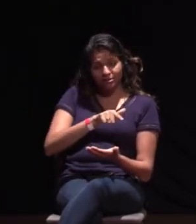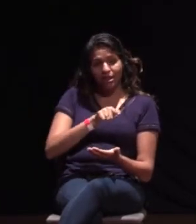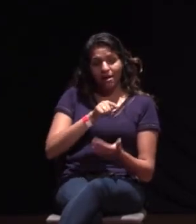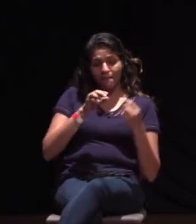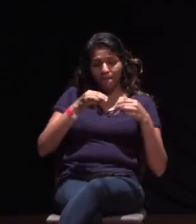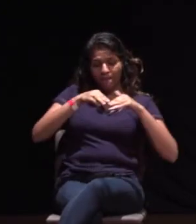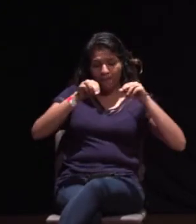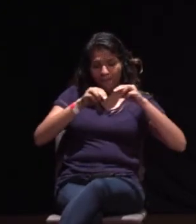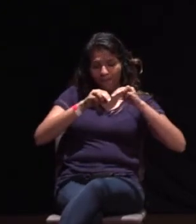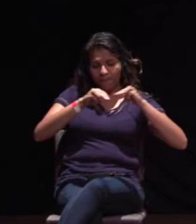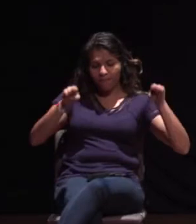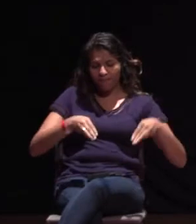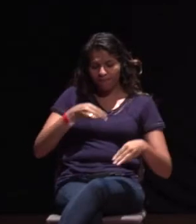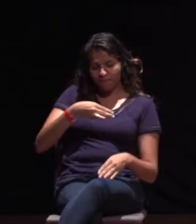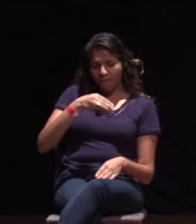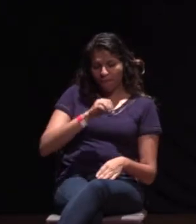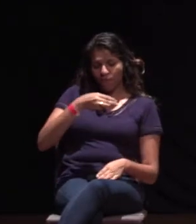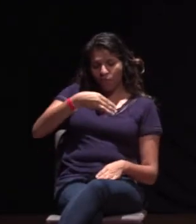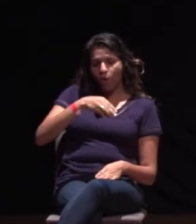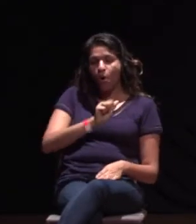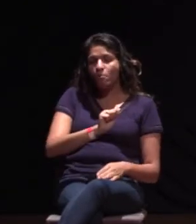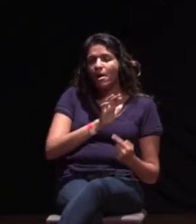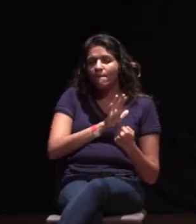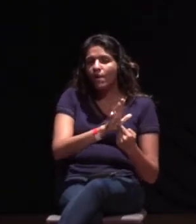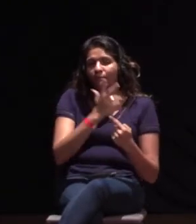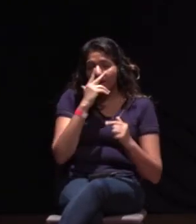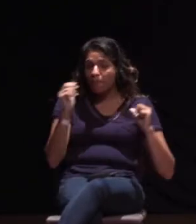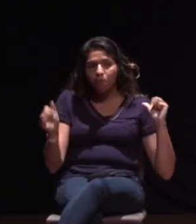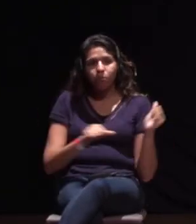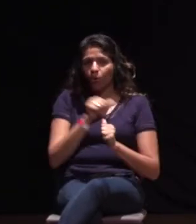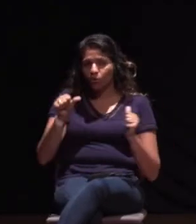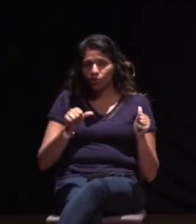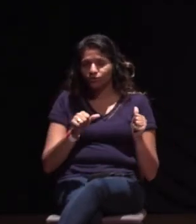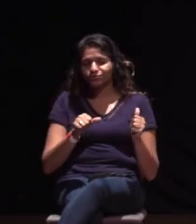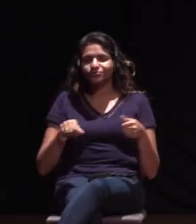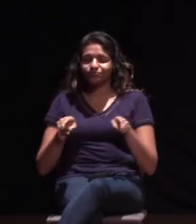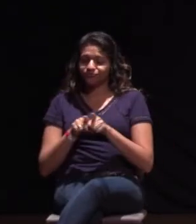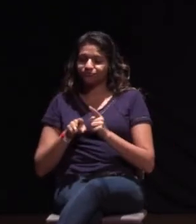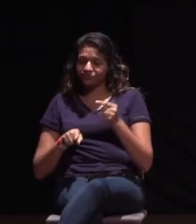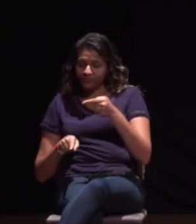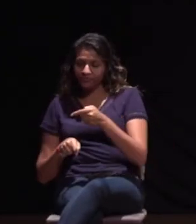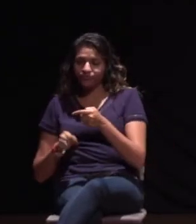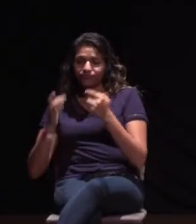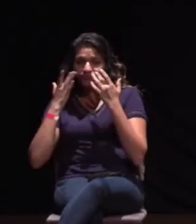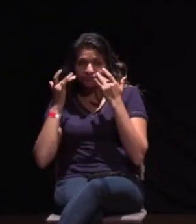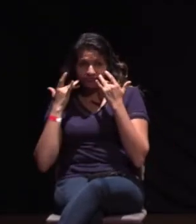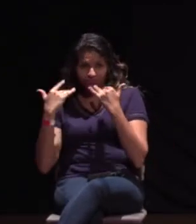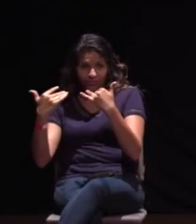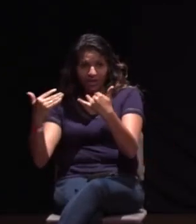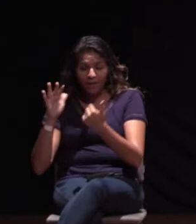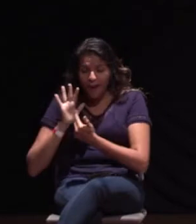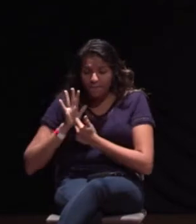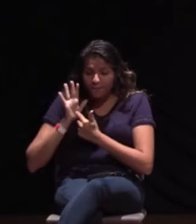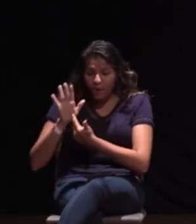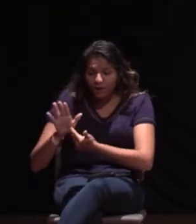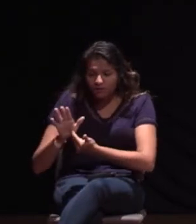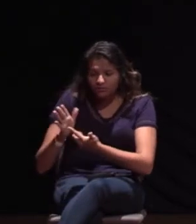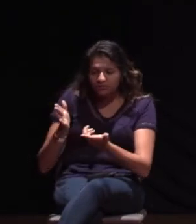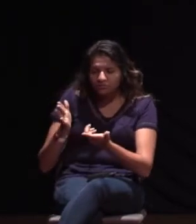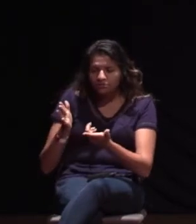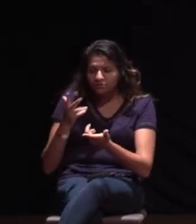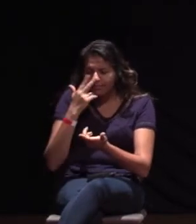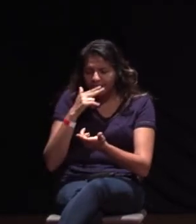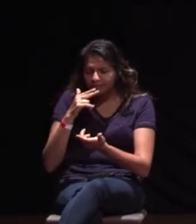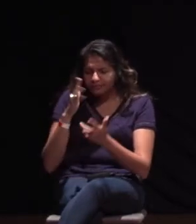Taylor, a jazz musician, that those stories are a lot more complicated then I think now that, I